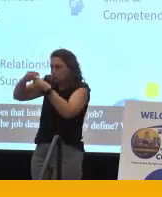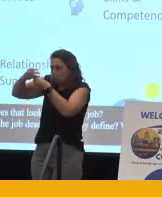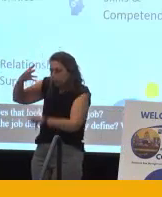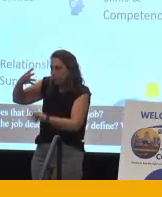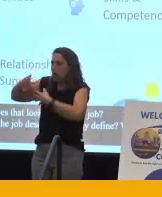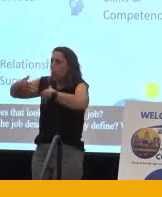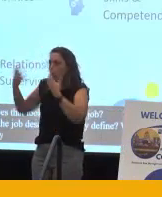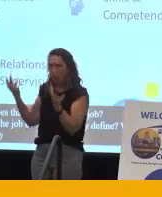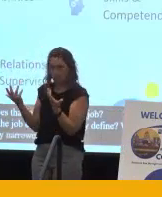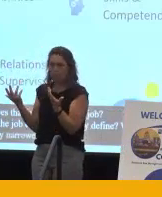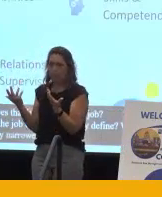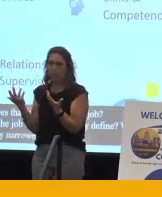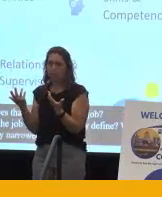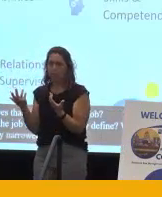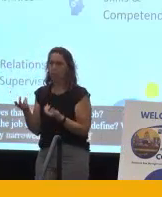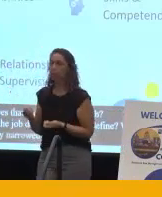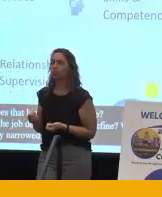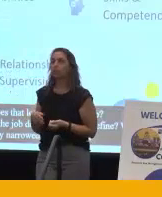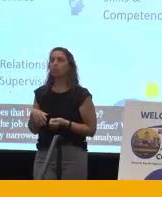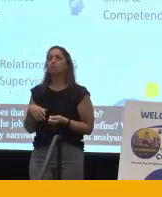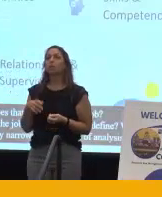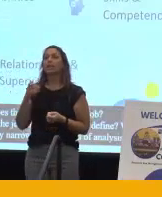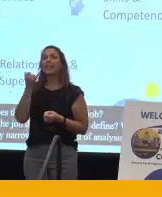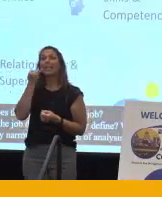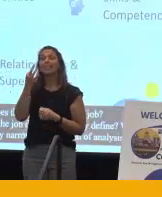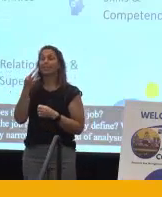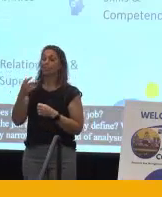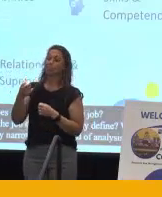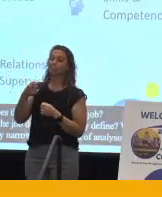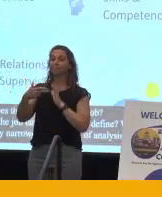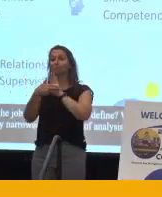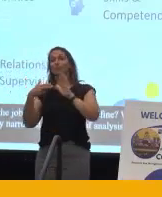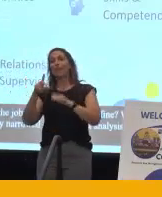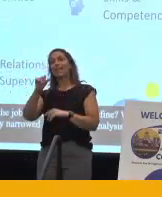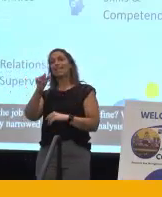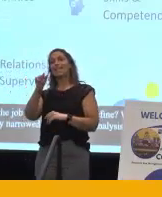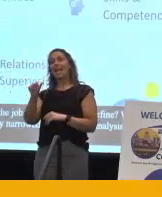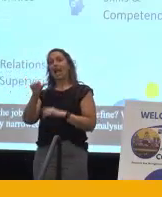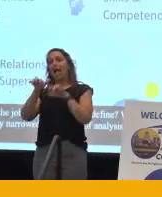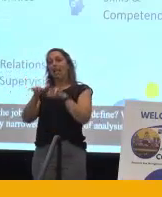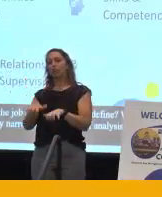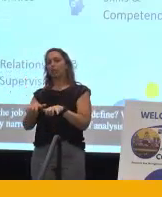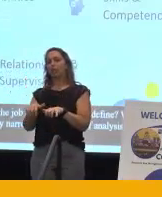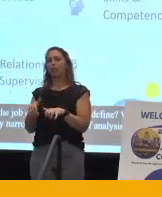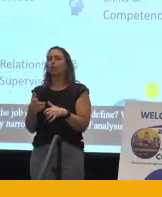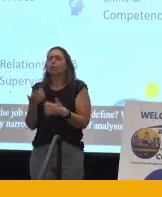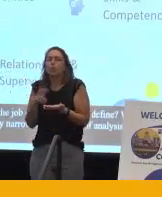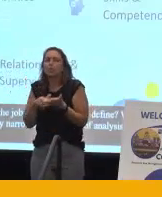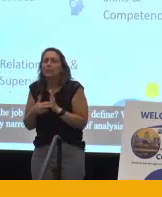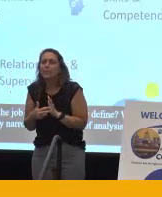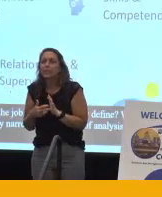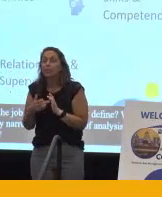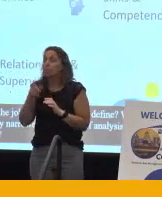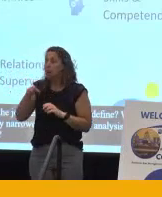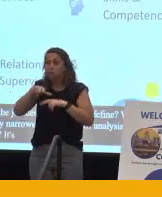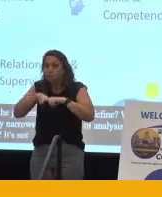of what does it take? When I'm looking at data entry, what are all of those specifics? It's not just data entry. Do they have to sit in front of